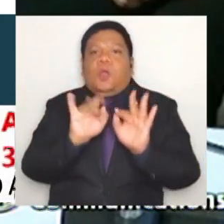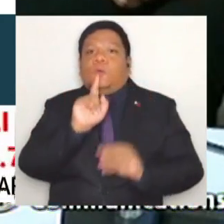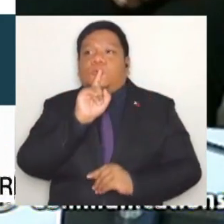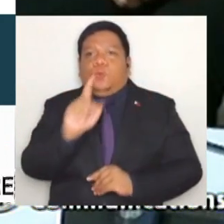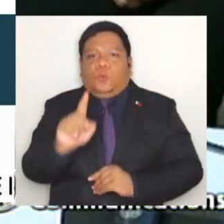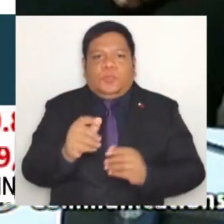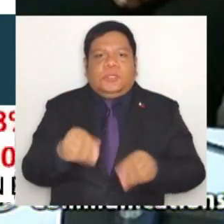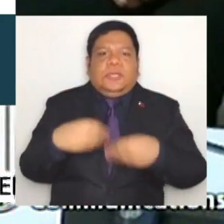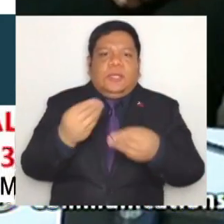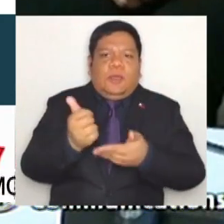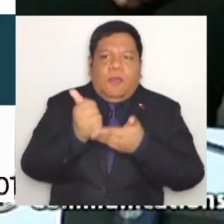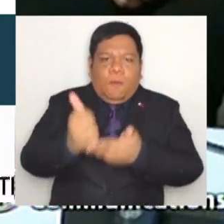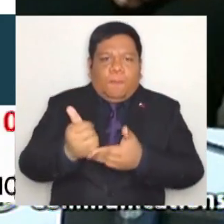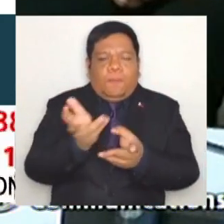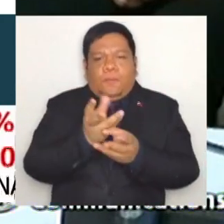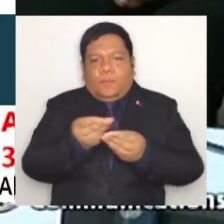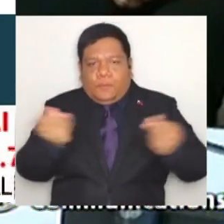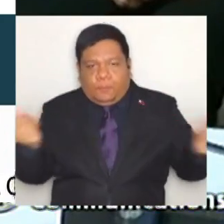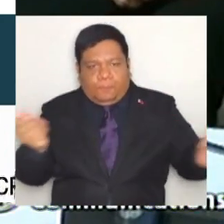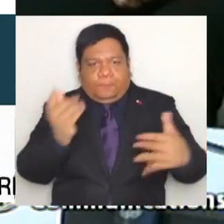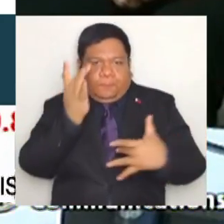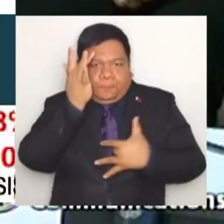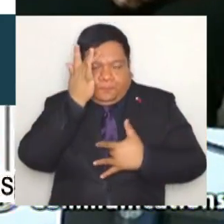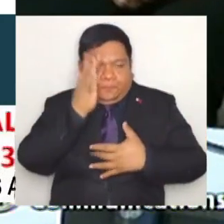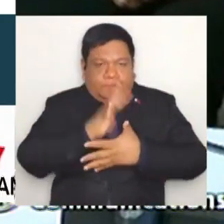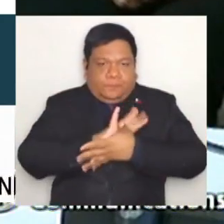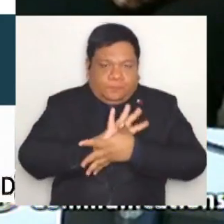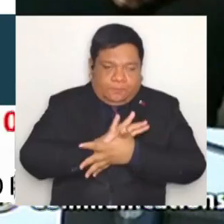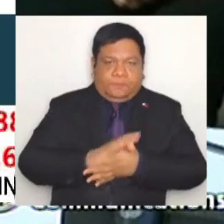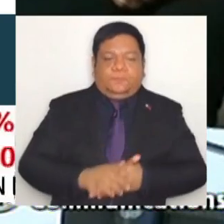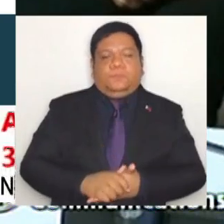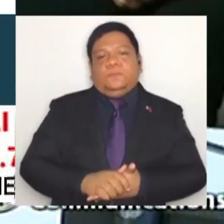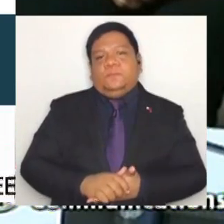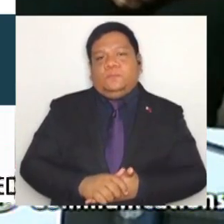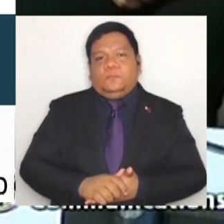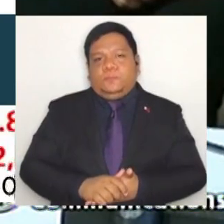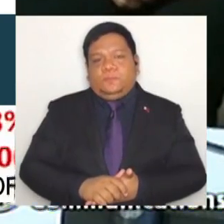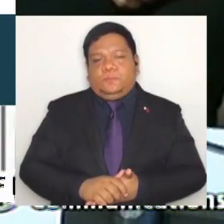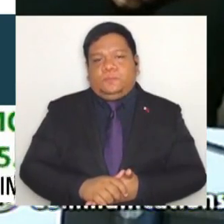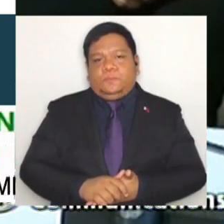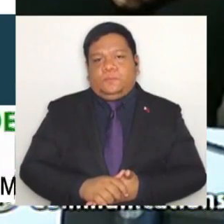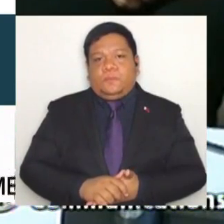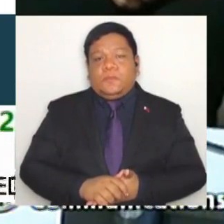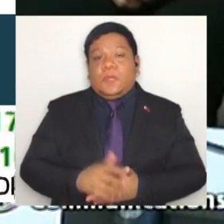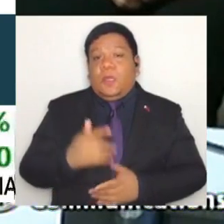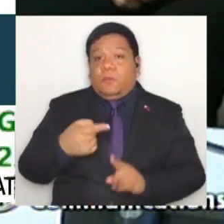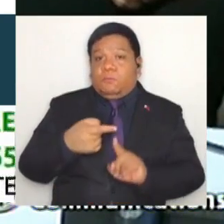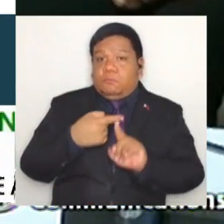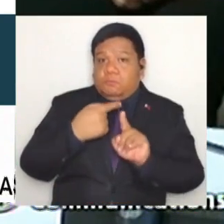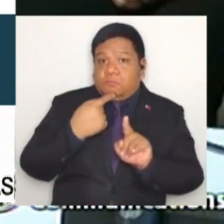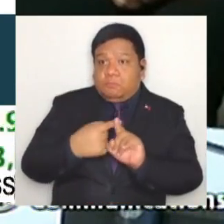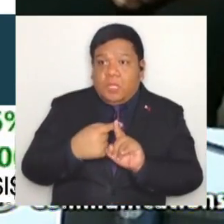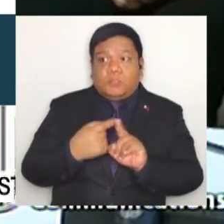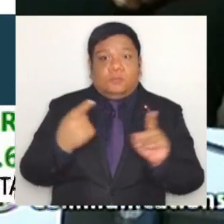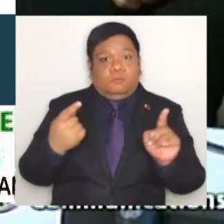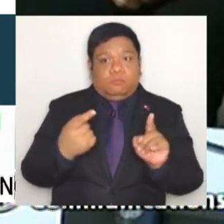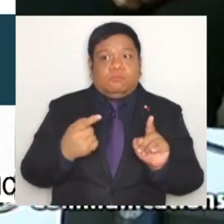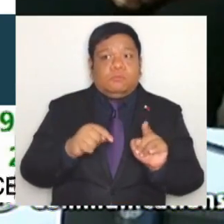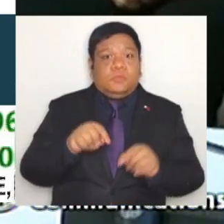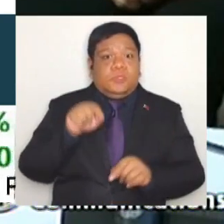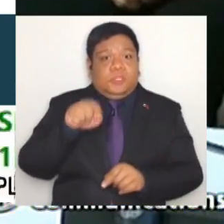makapagpapagaling ng atin pong mga severe and critical COVID cases, bagkos ito po ang